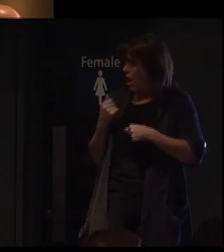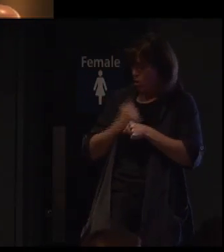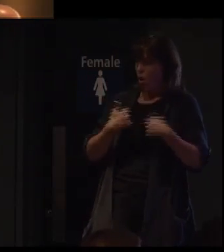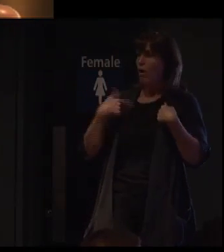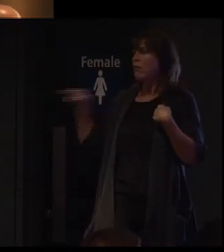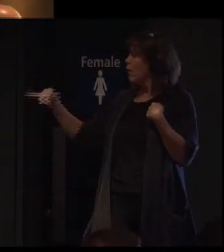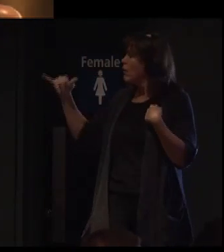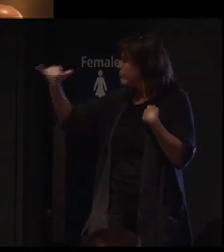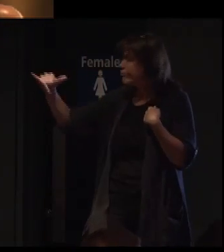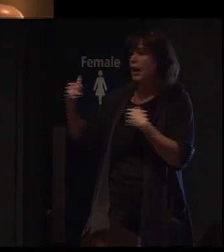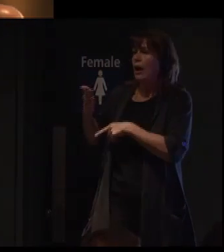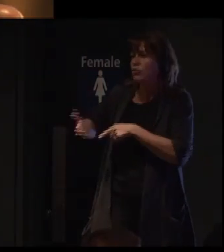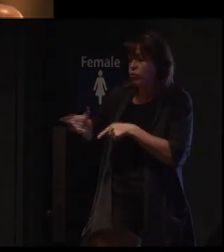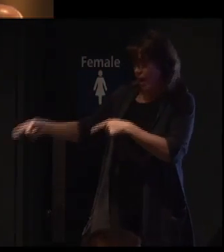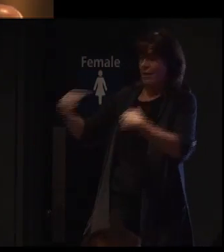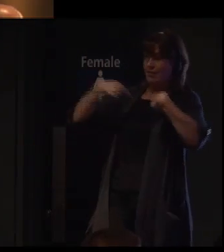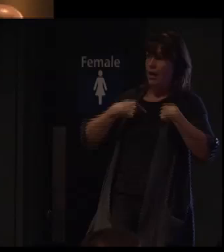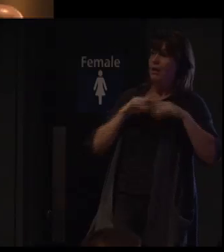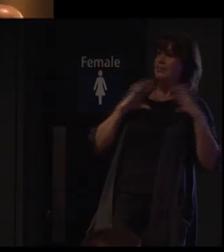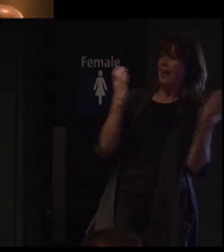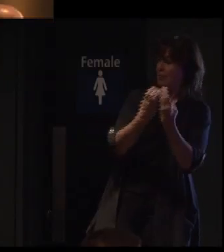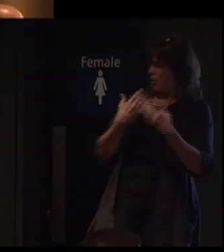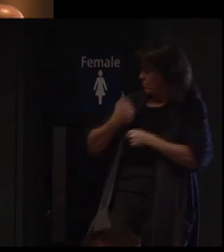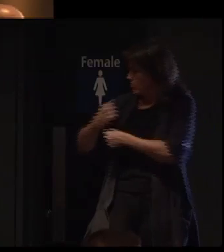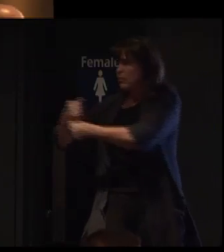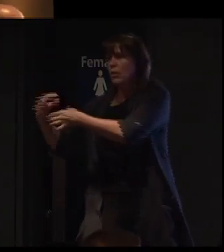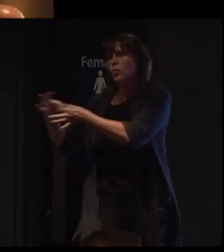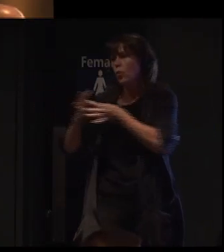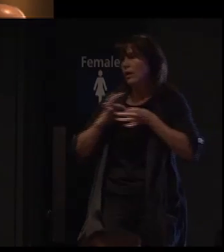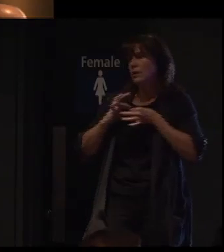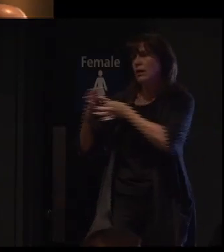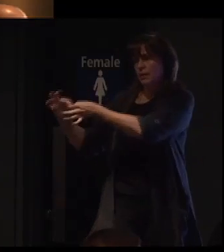that each contributes to positive fan behavior and experience.